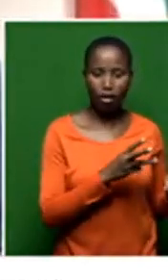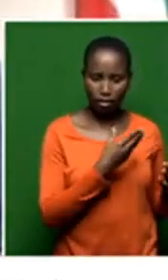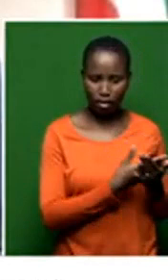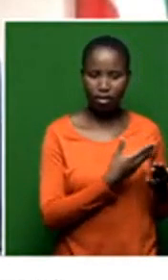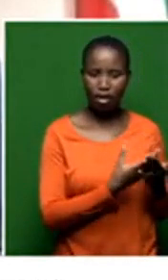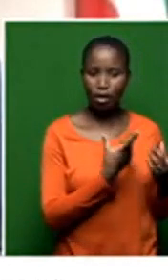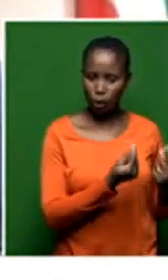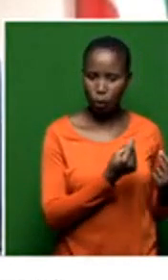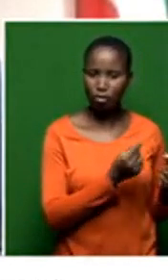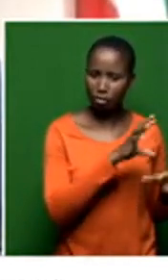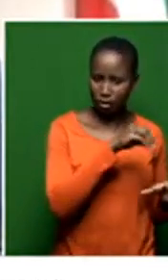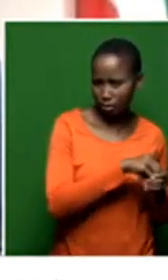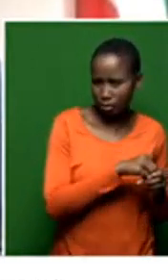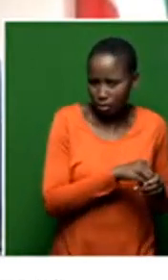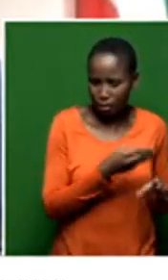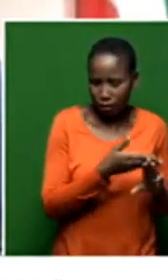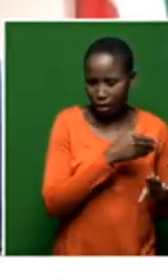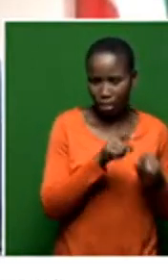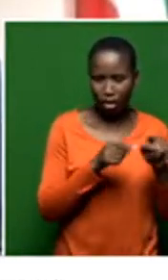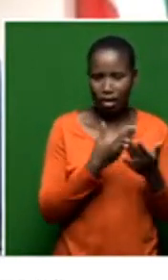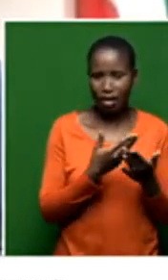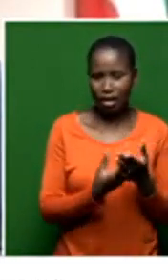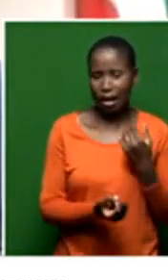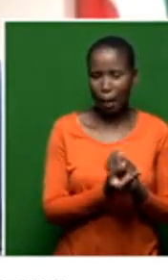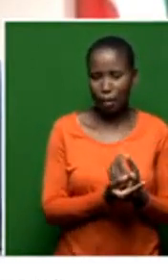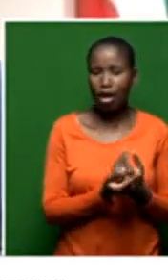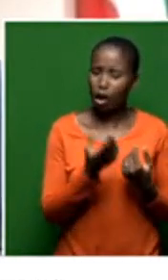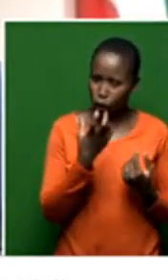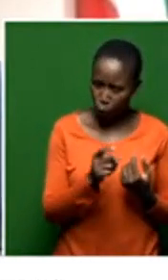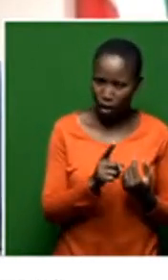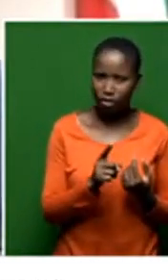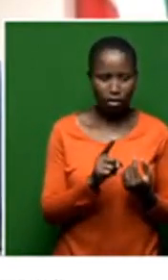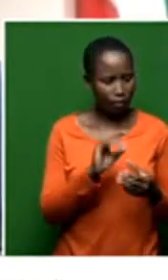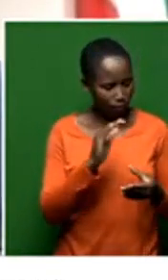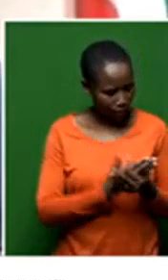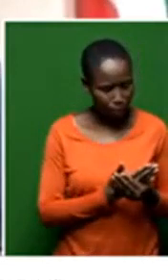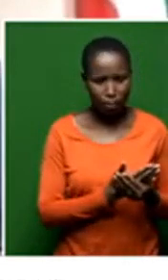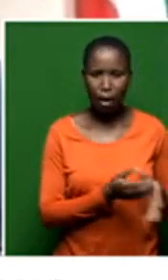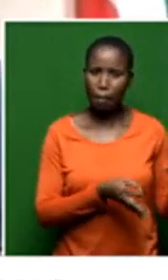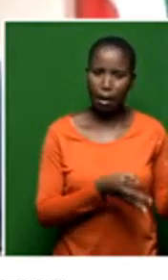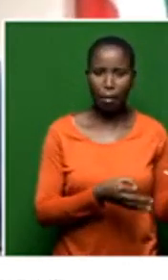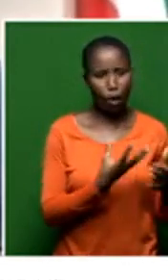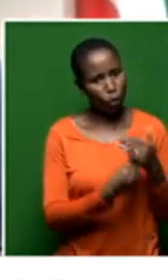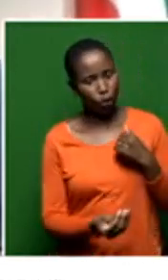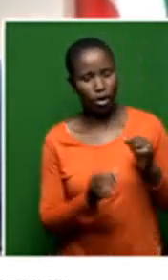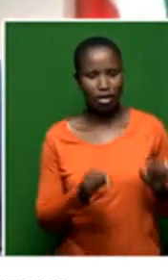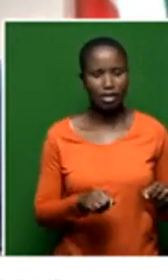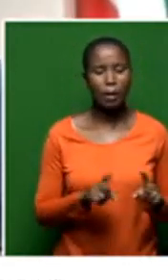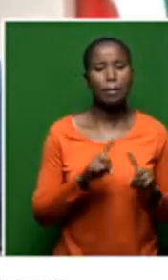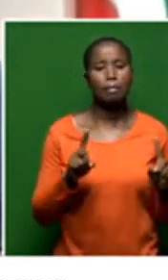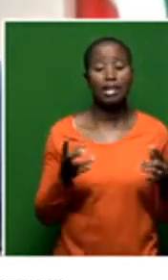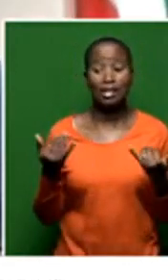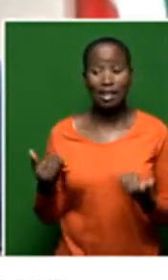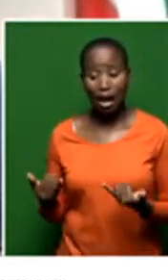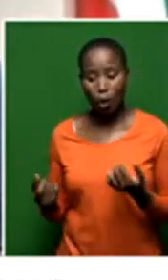have interdicted us as they have done before. They filed papers, they withdrew papers on their own. Okay. Now, where we are